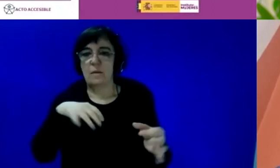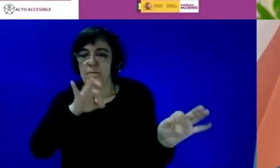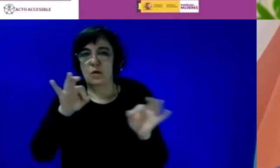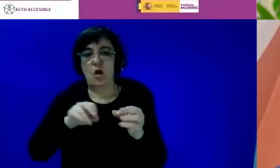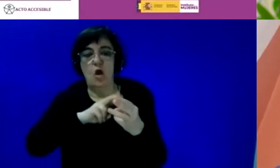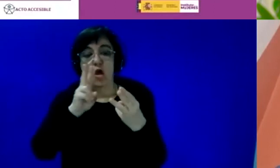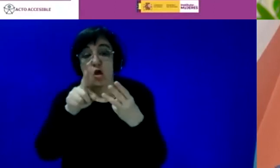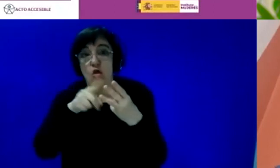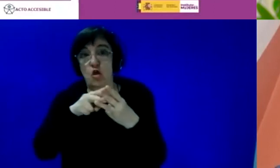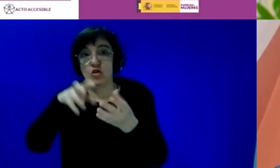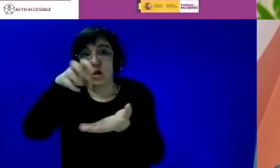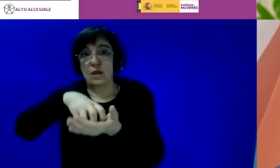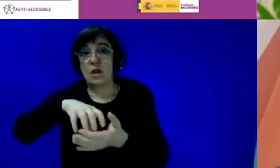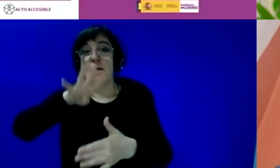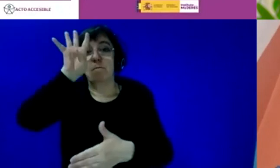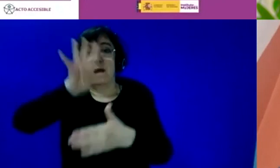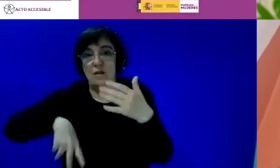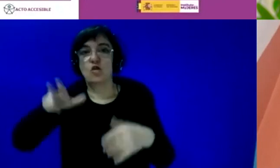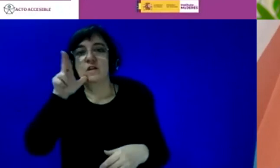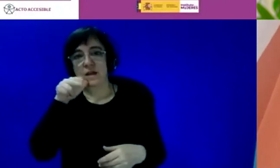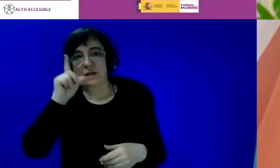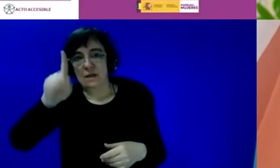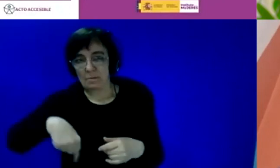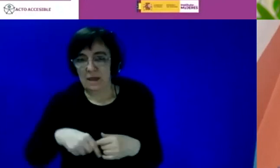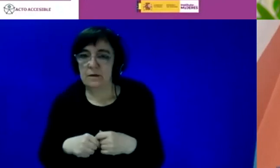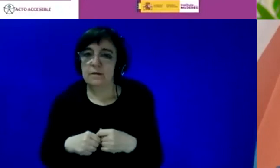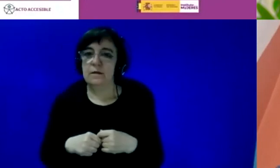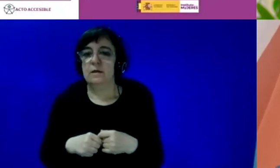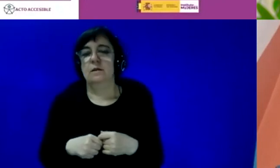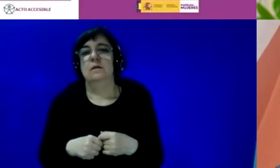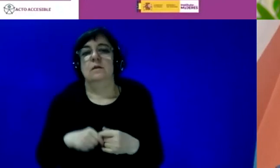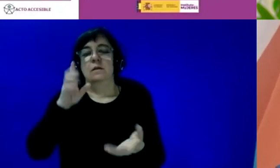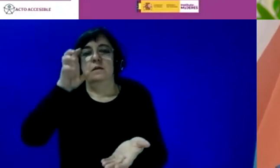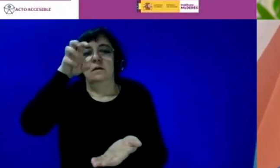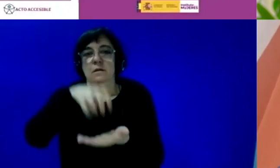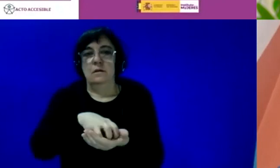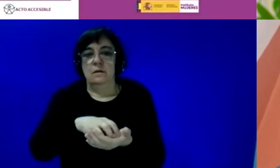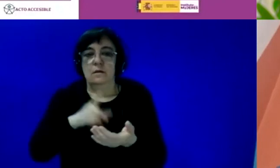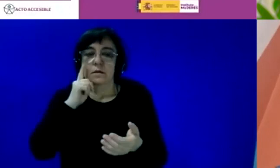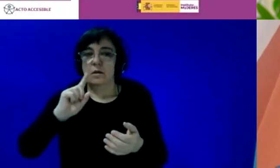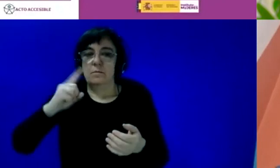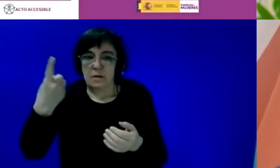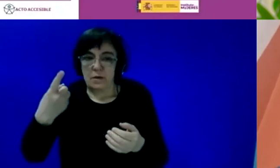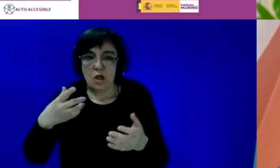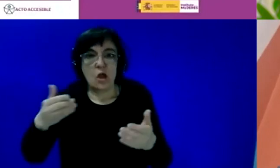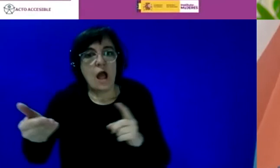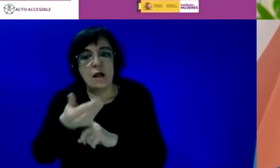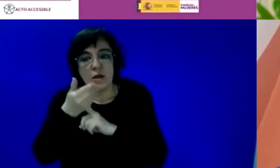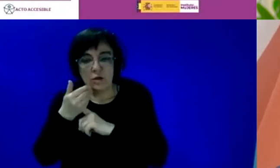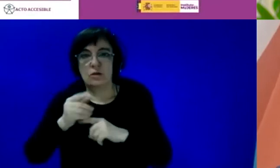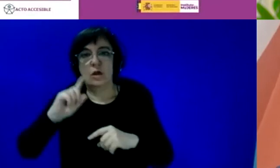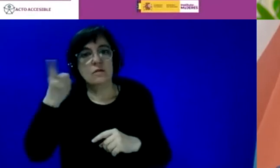750 people, which we can increase to 1,200 people, and there will be 2 more centers in Barcelona and Alicante. These are